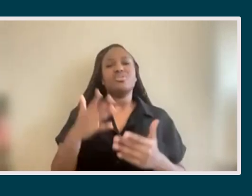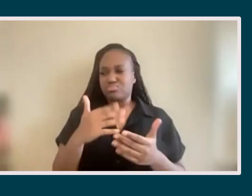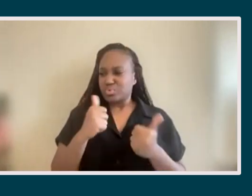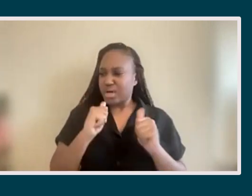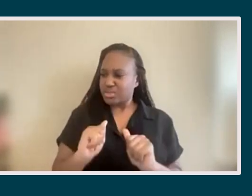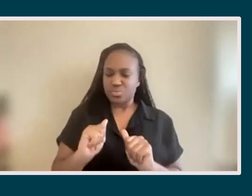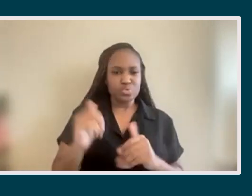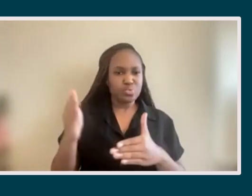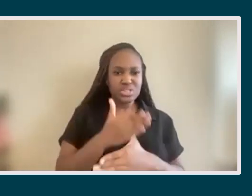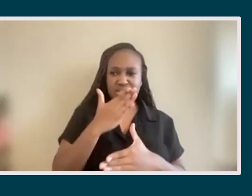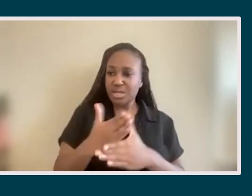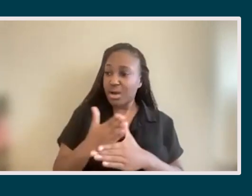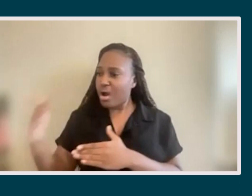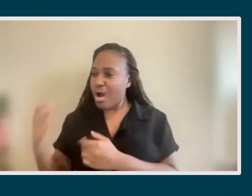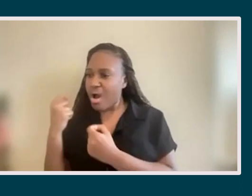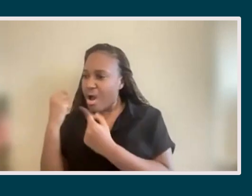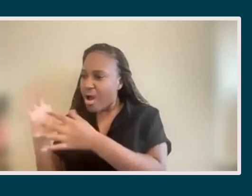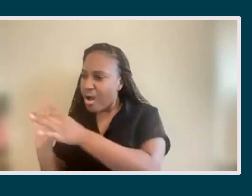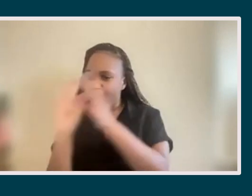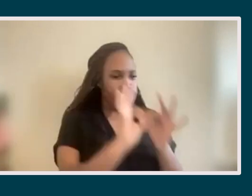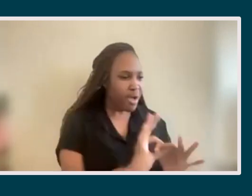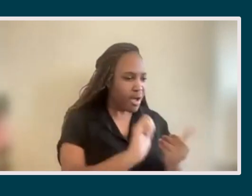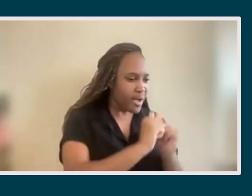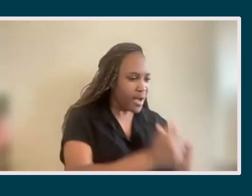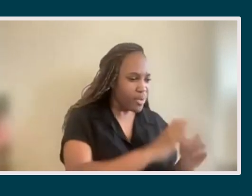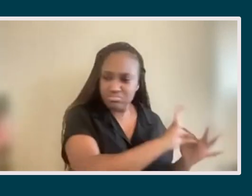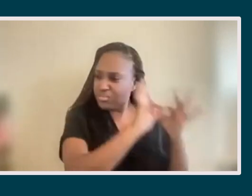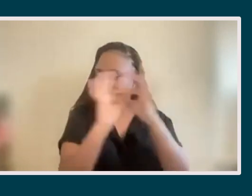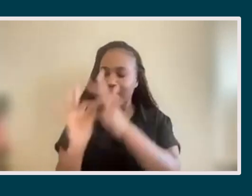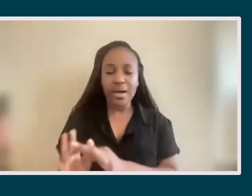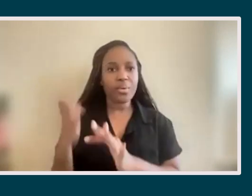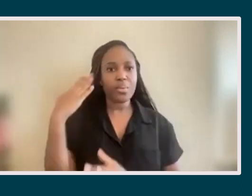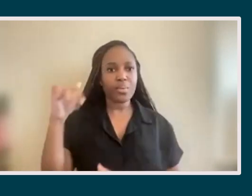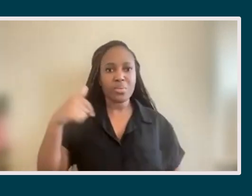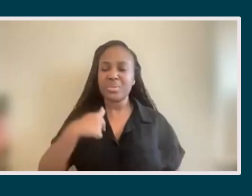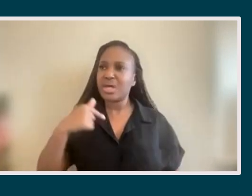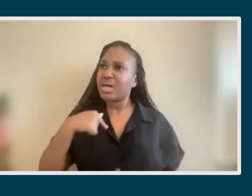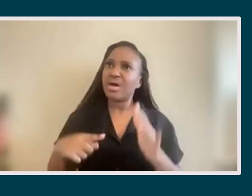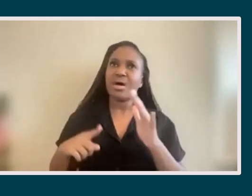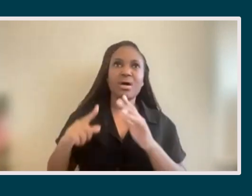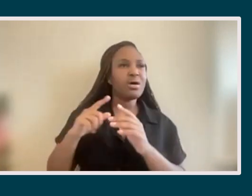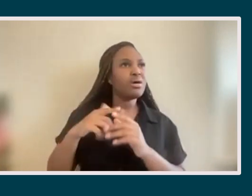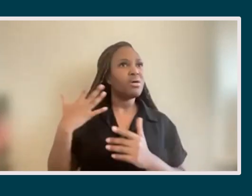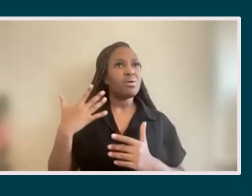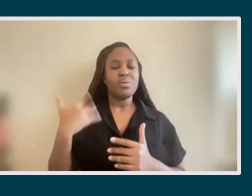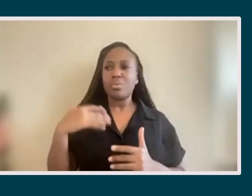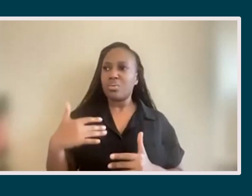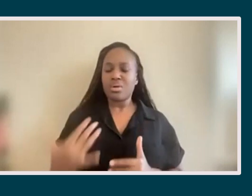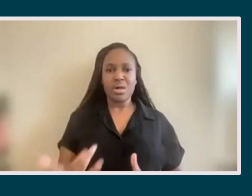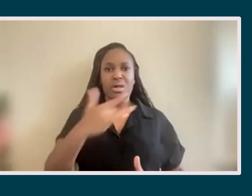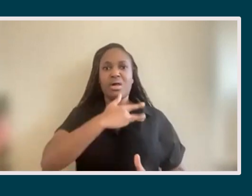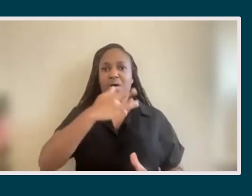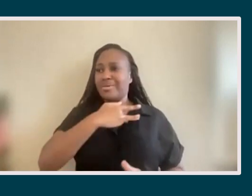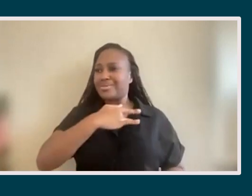forth has been really helpful for me in just practically waking up and like getting shit done and being okay and not